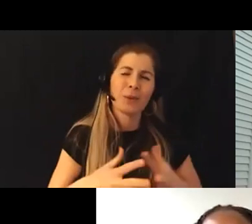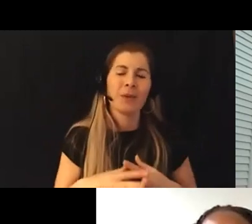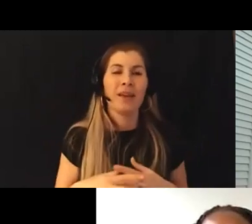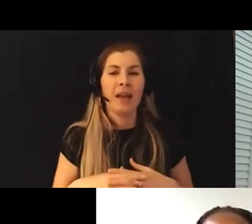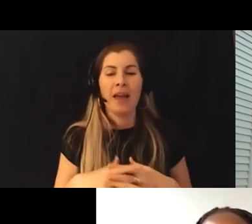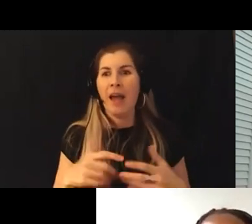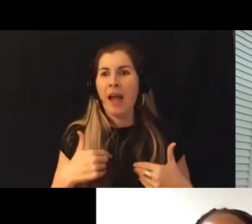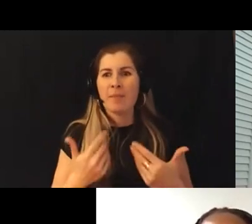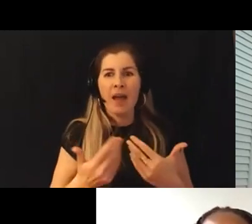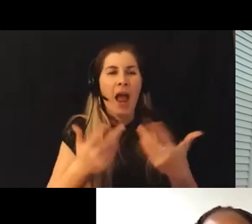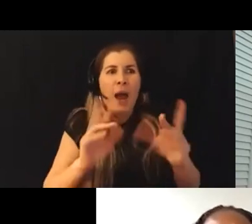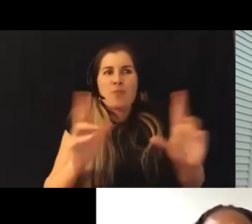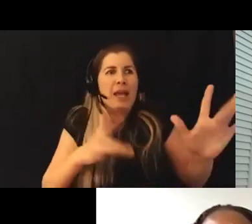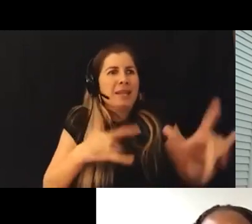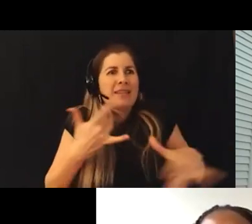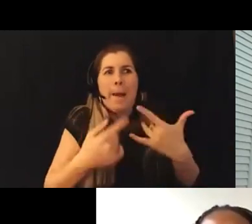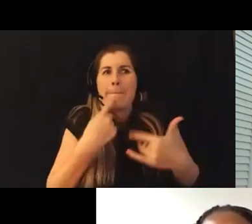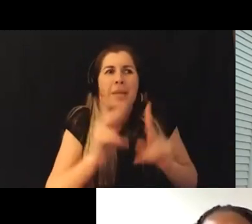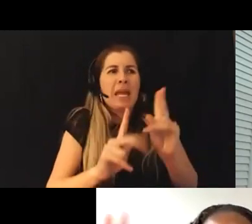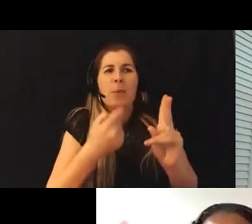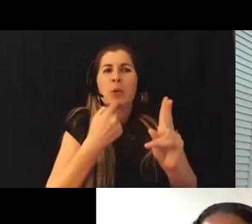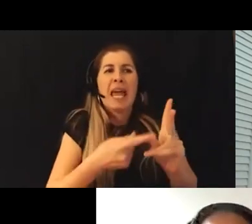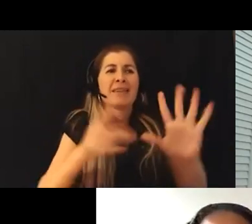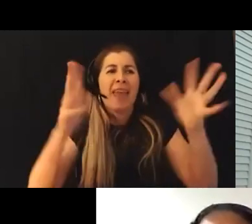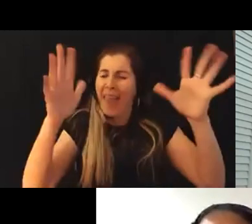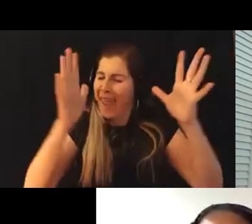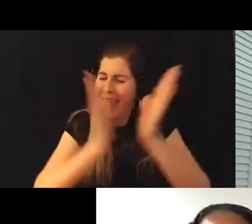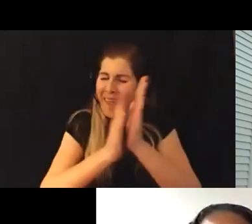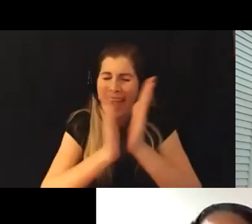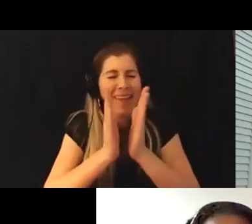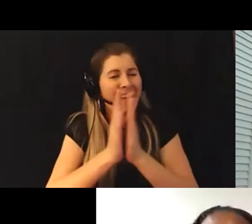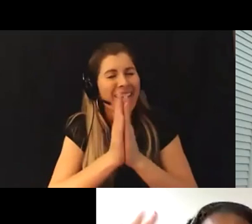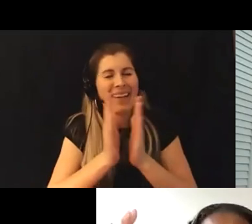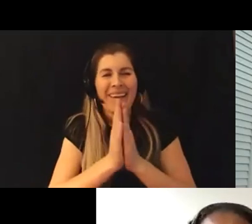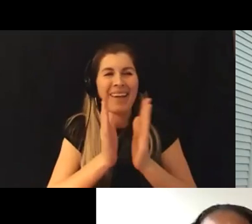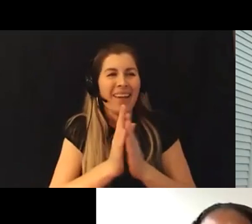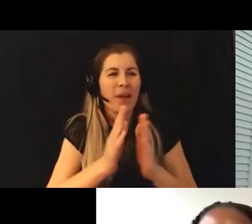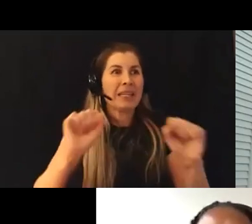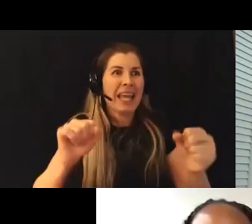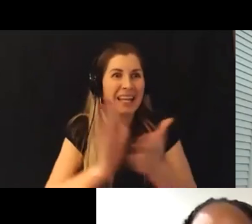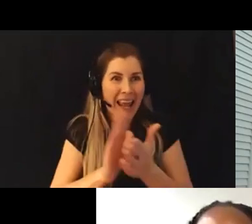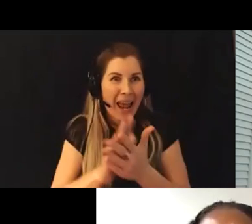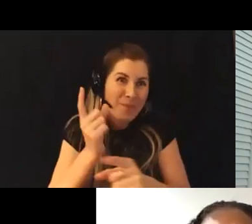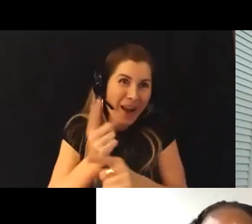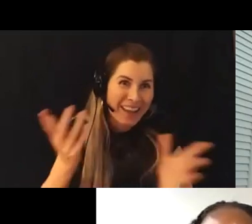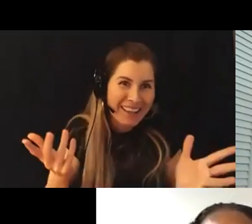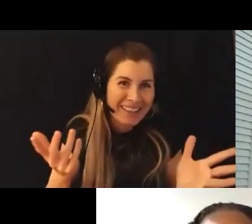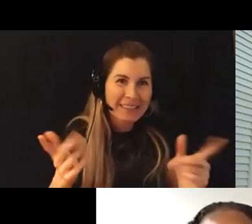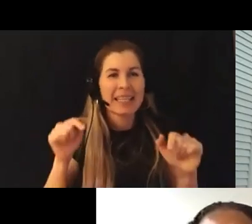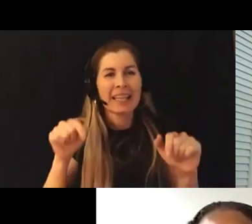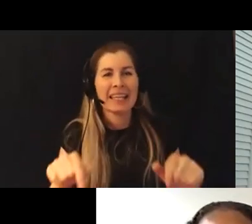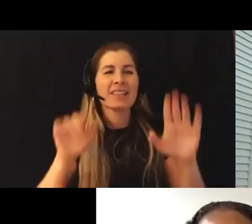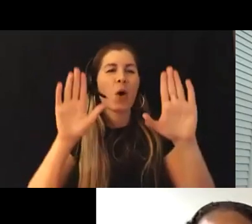almost ready to tell everybody to unmute themselves just so they can clap or they can clap, right? Because this was an